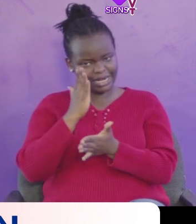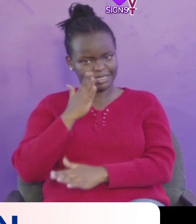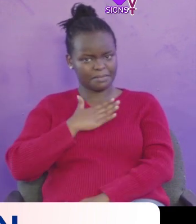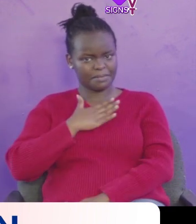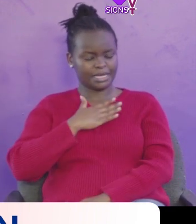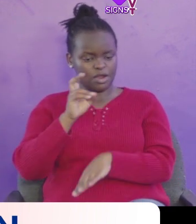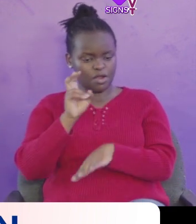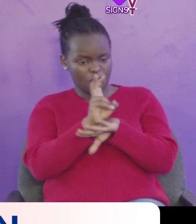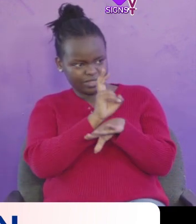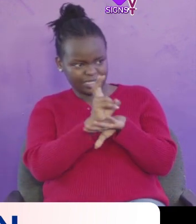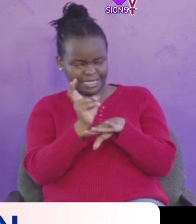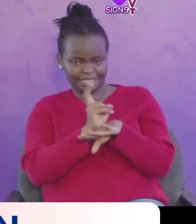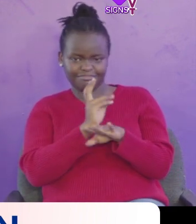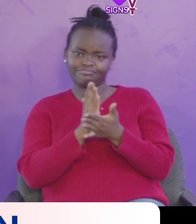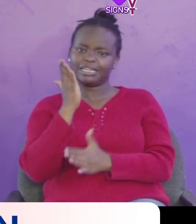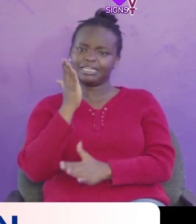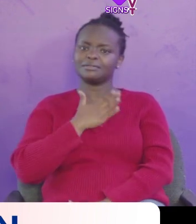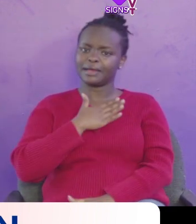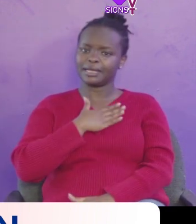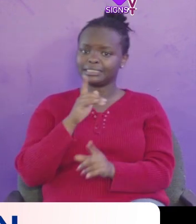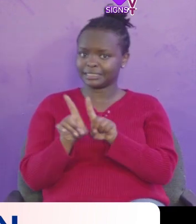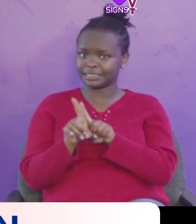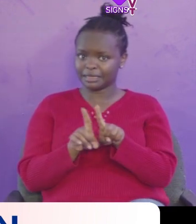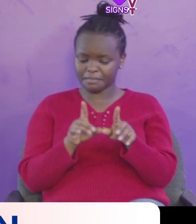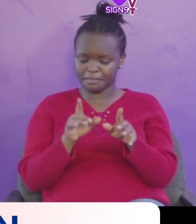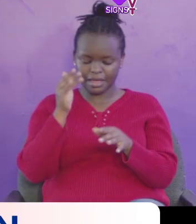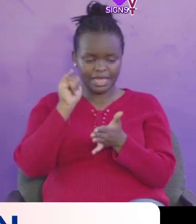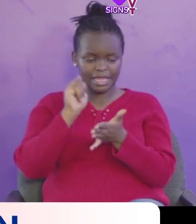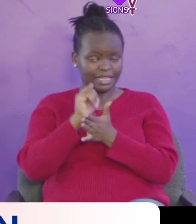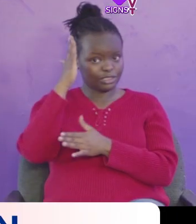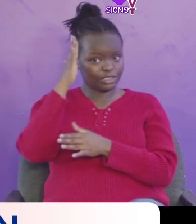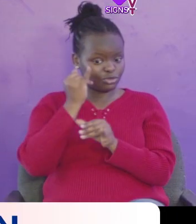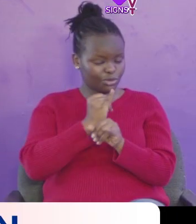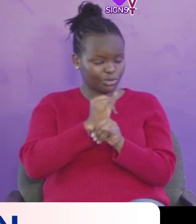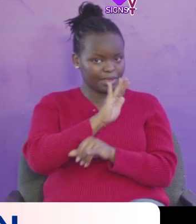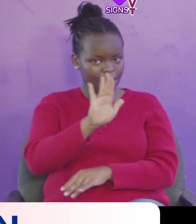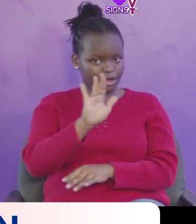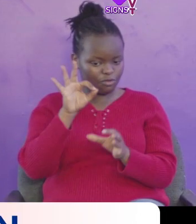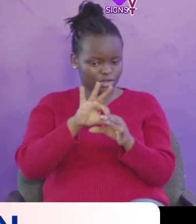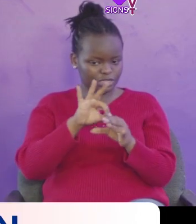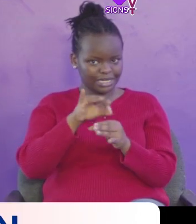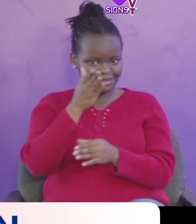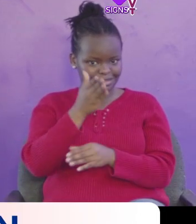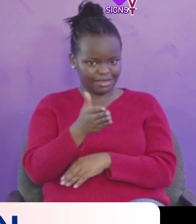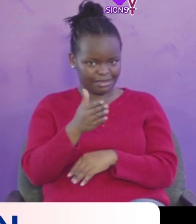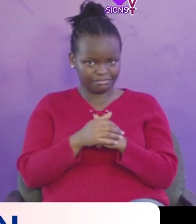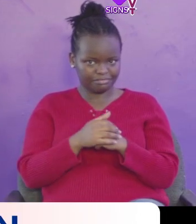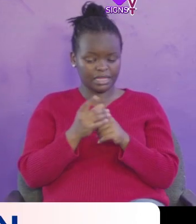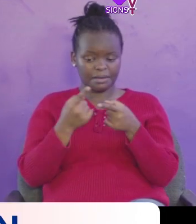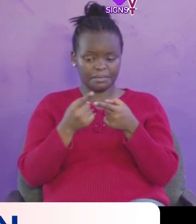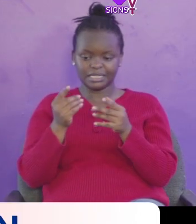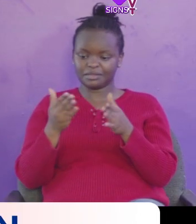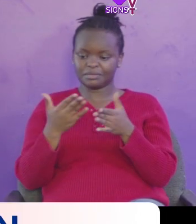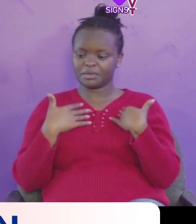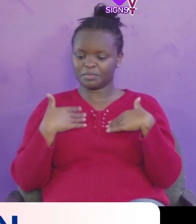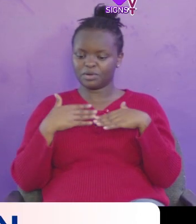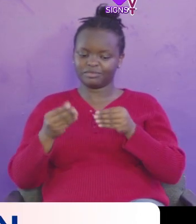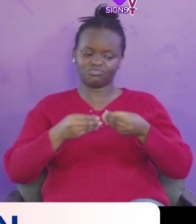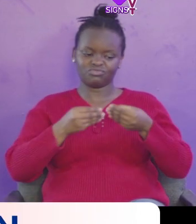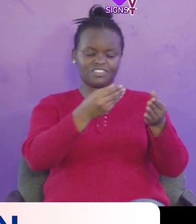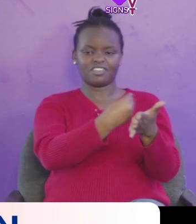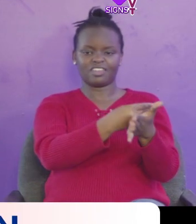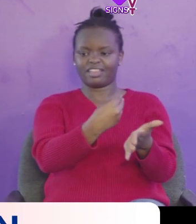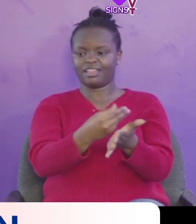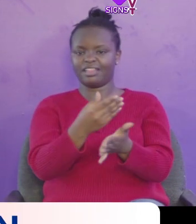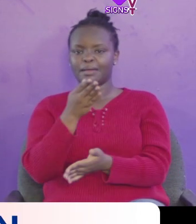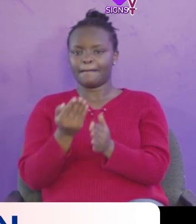is also my right. That's why I've elected you to be there. But elect people who come with handouts. That's the problem we have.